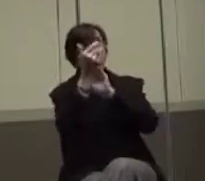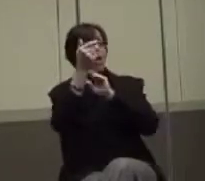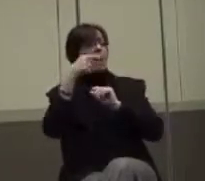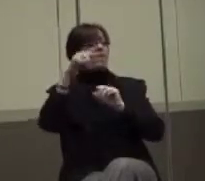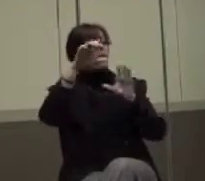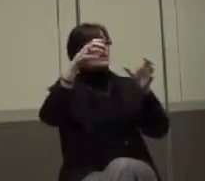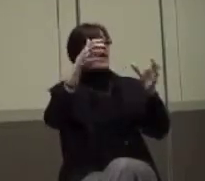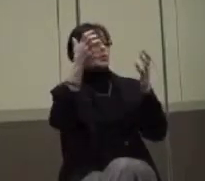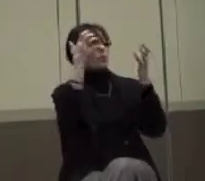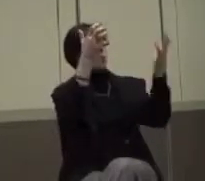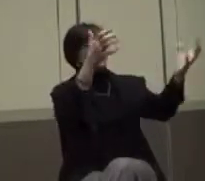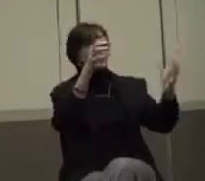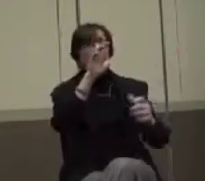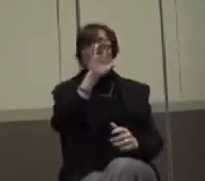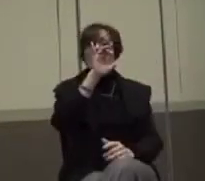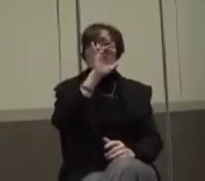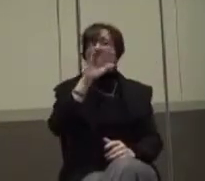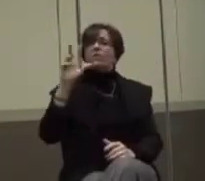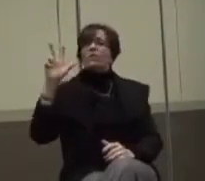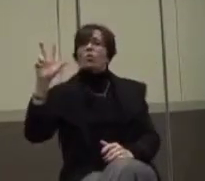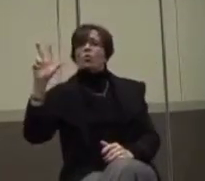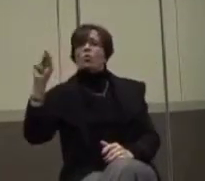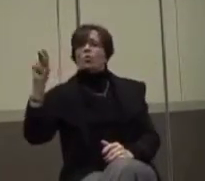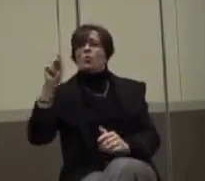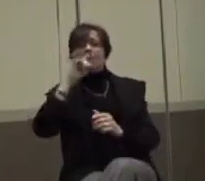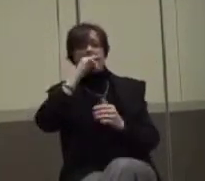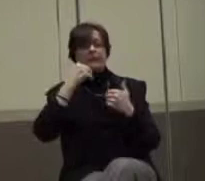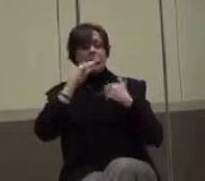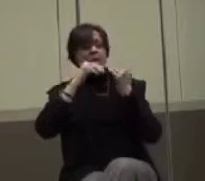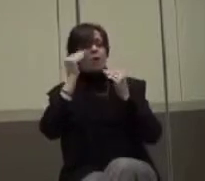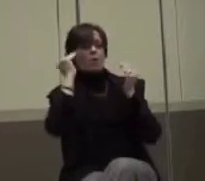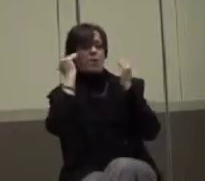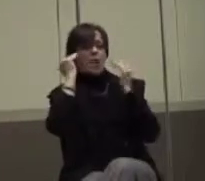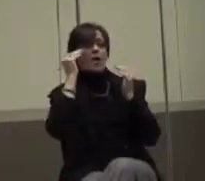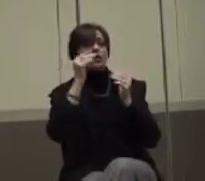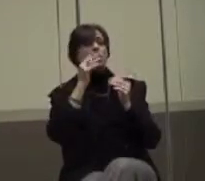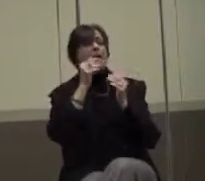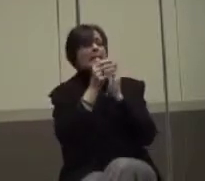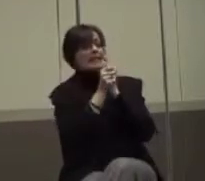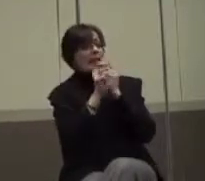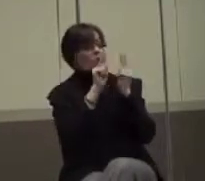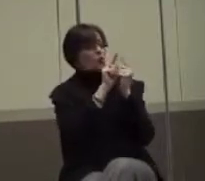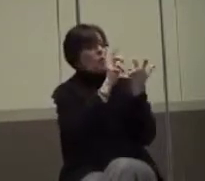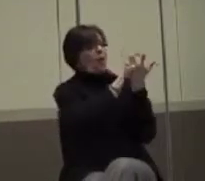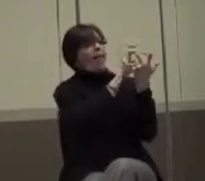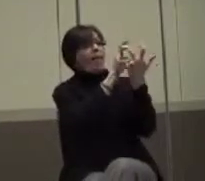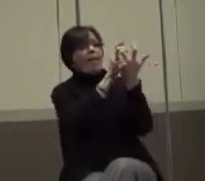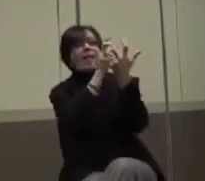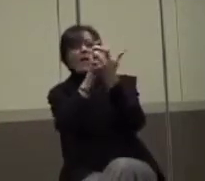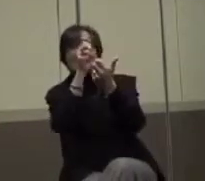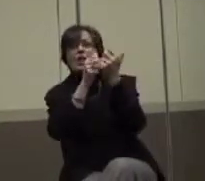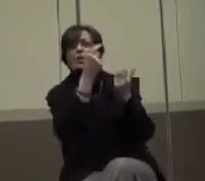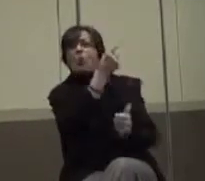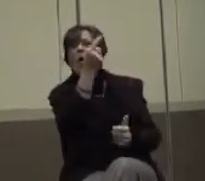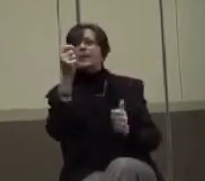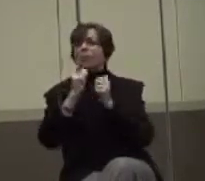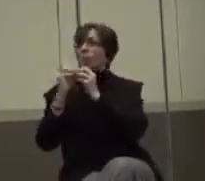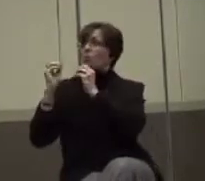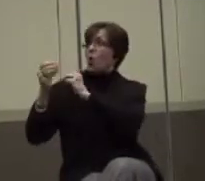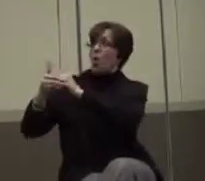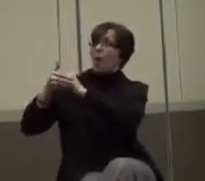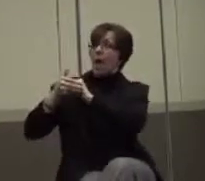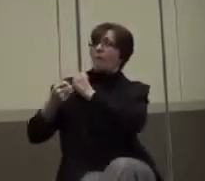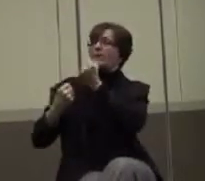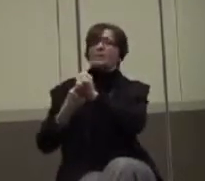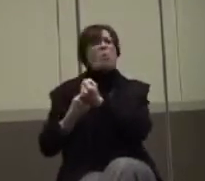kids and have all the knowledge and skills to be able to meet each and every one of those individual kids' needs with no help or support. That is just not going to